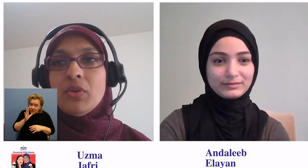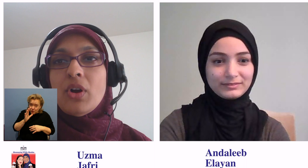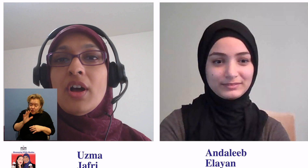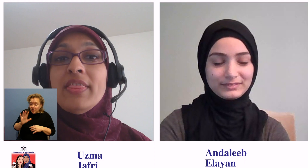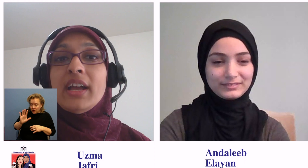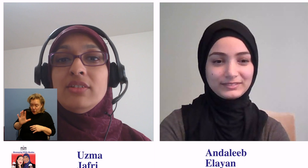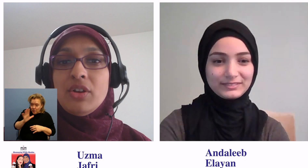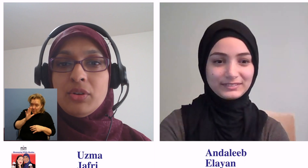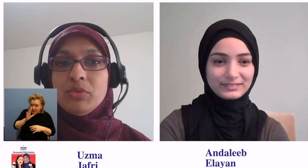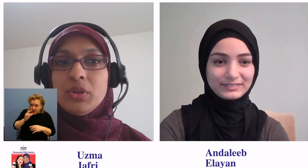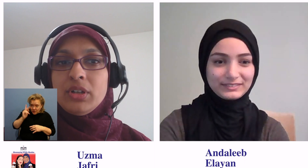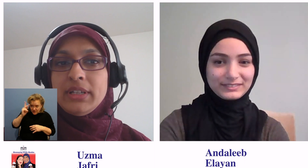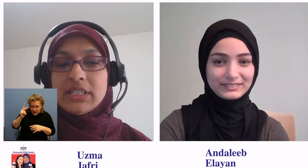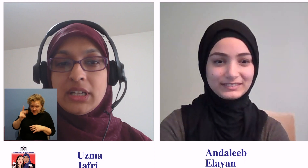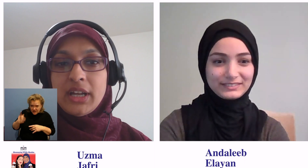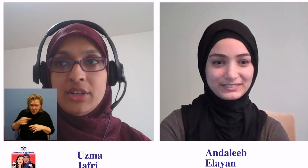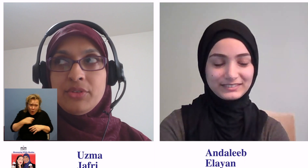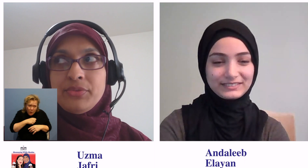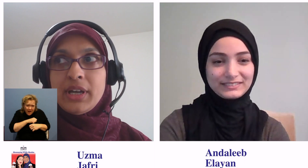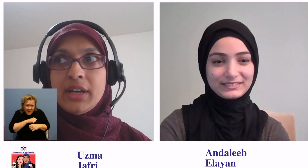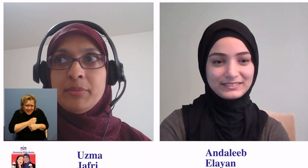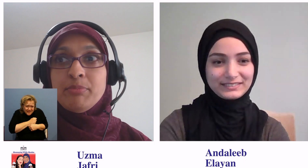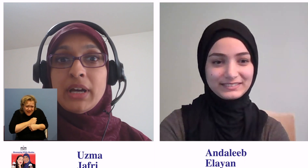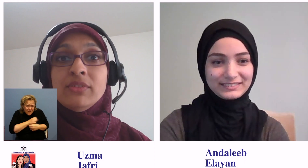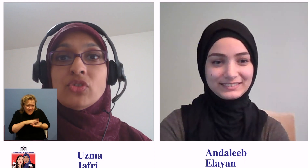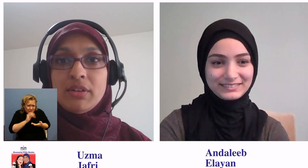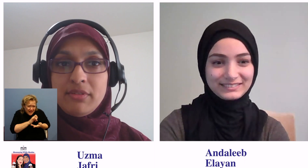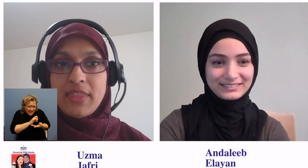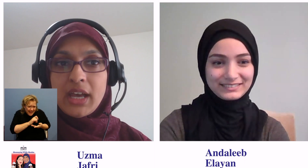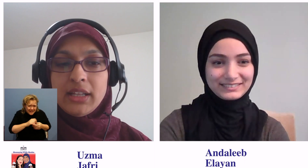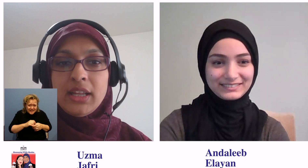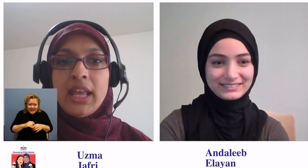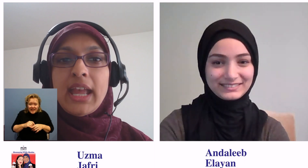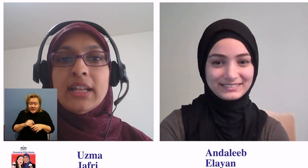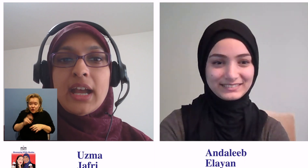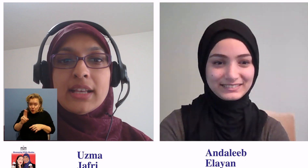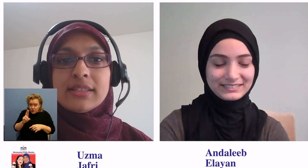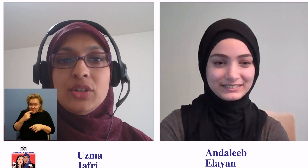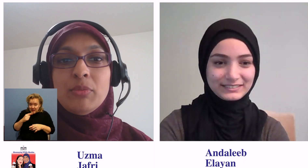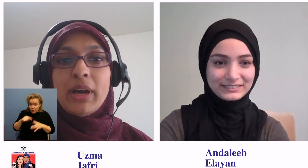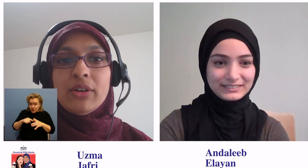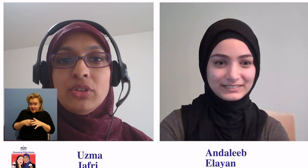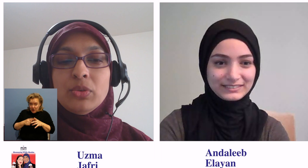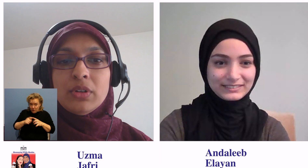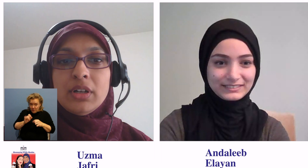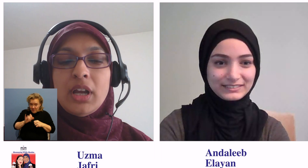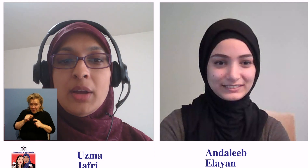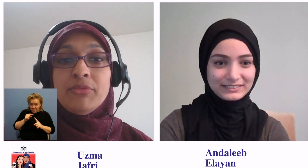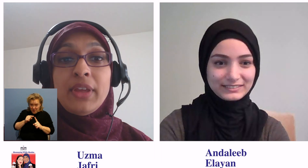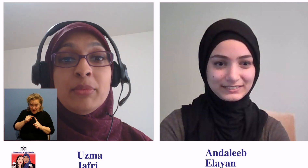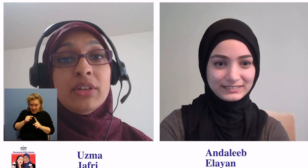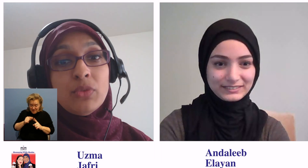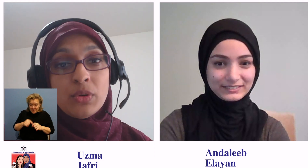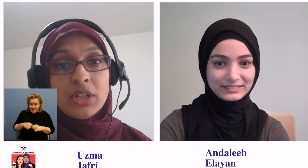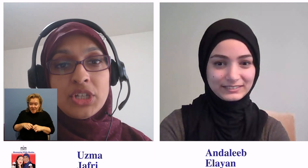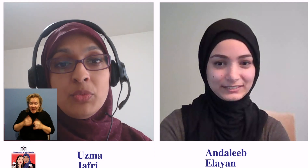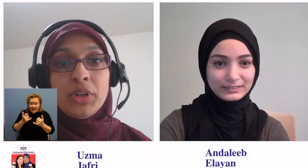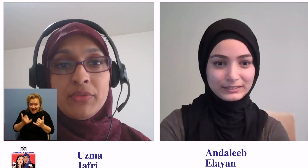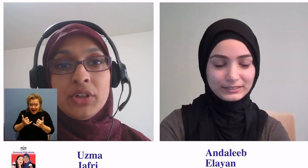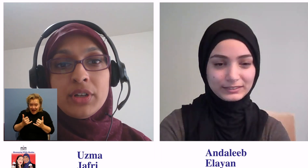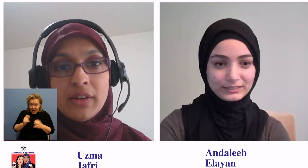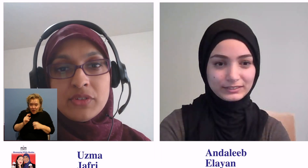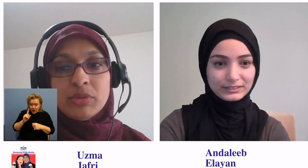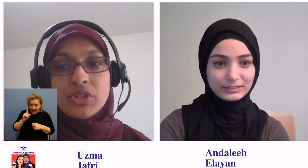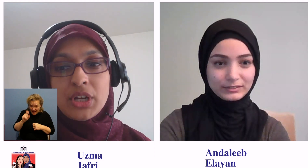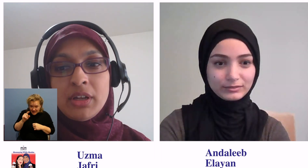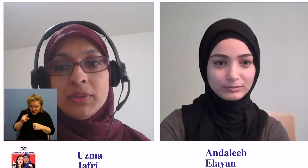So on that note, we're going to kind of bounce off of that and ask you about your family of origin,